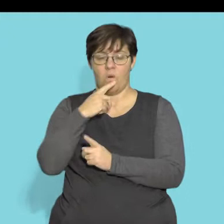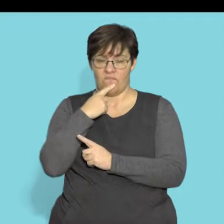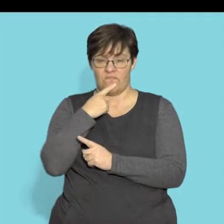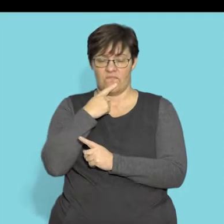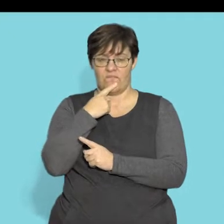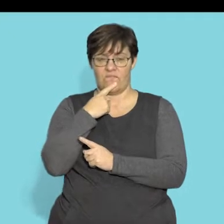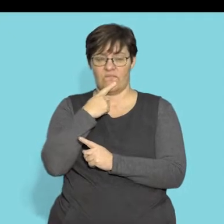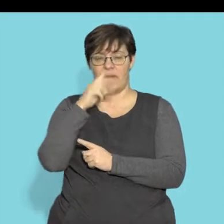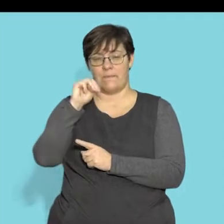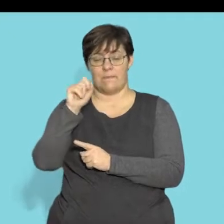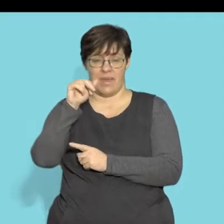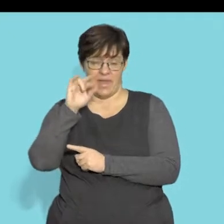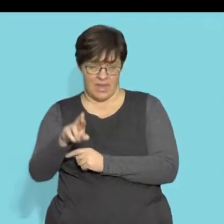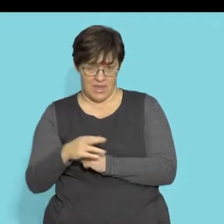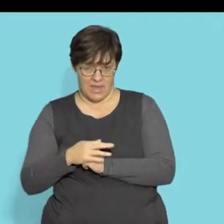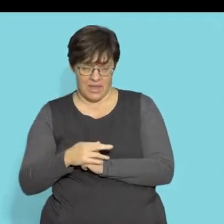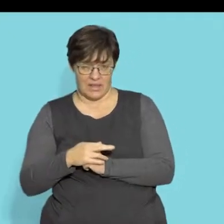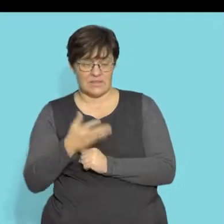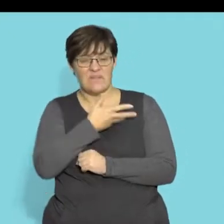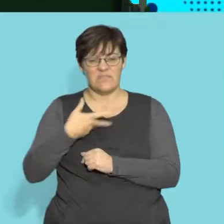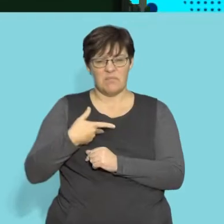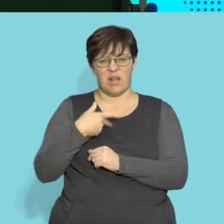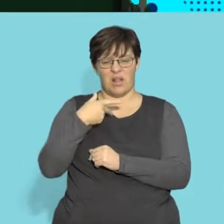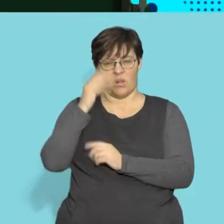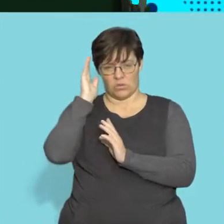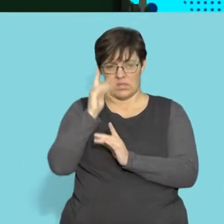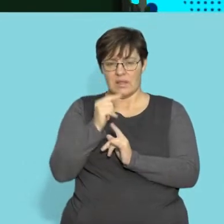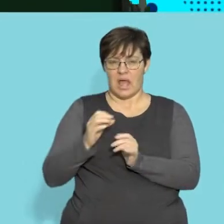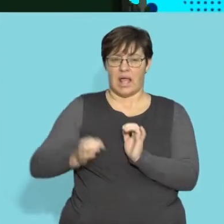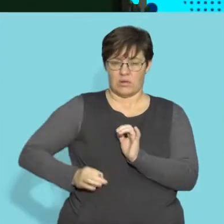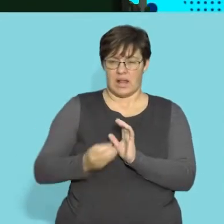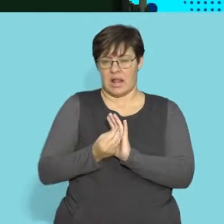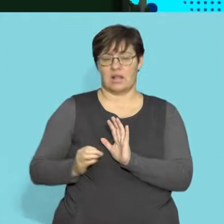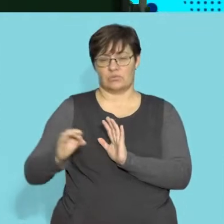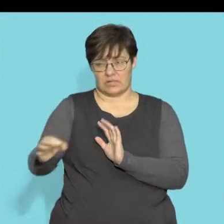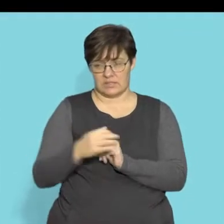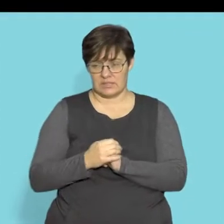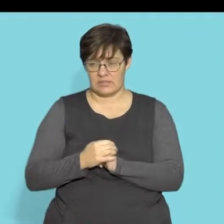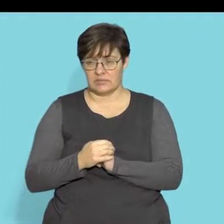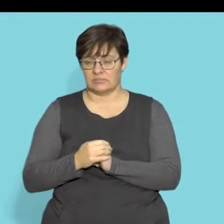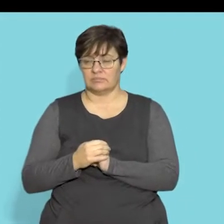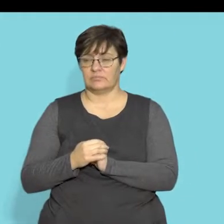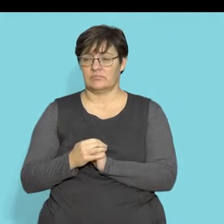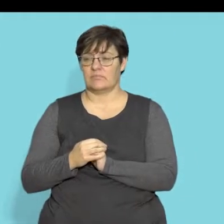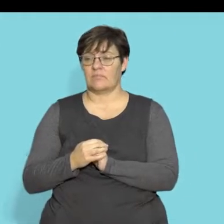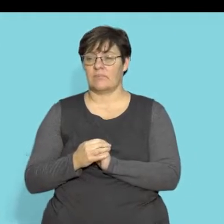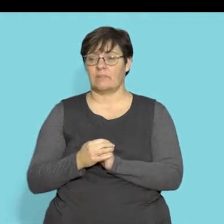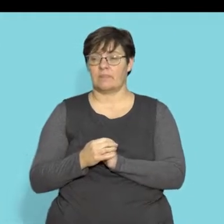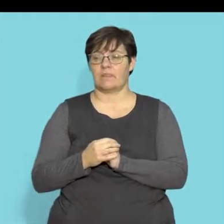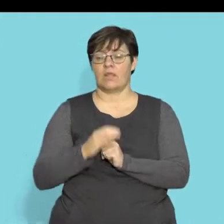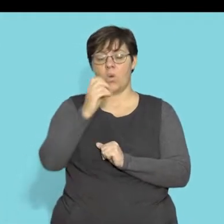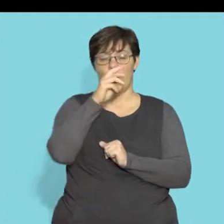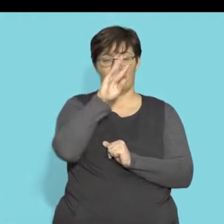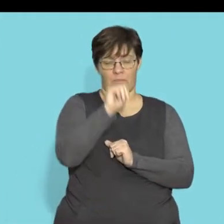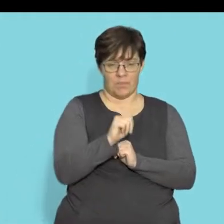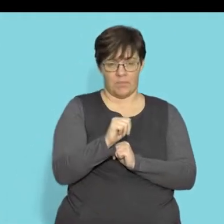mare. A mare is obviously a female horse that has donated the egg cell. So the next part of this process shows you